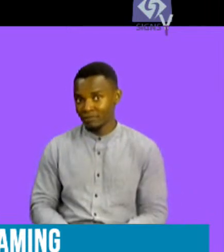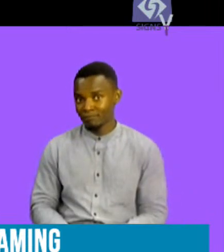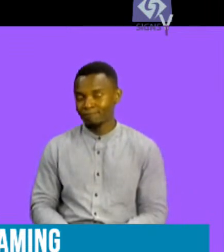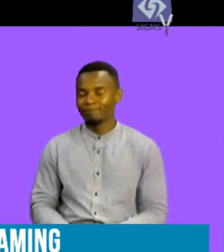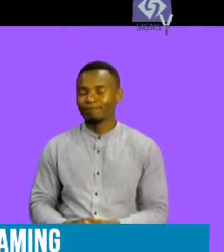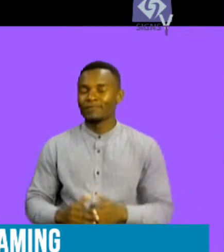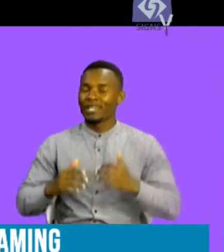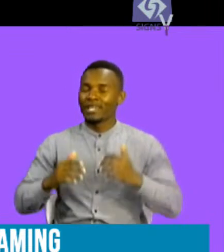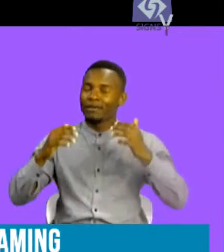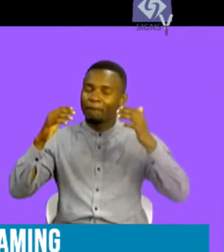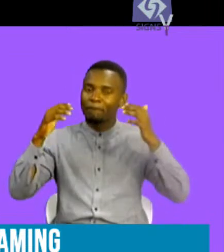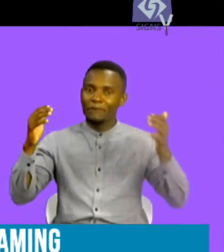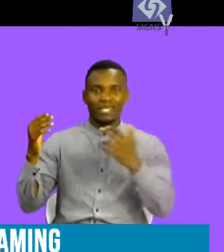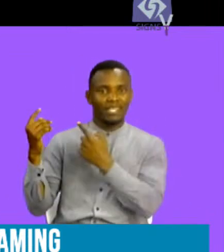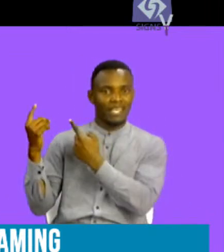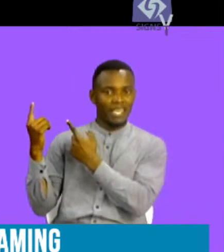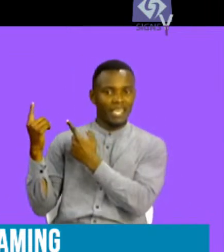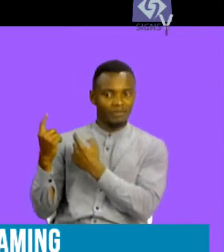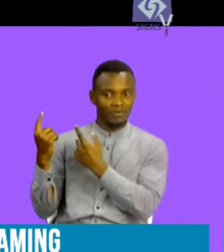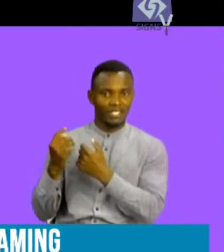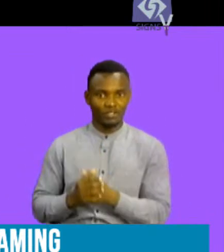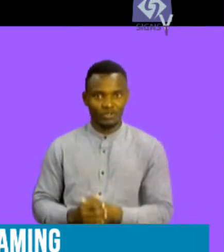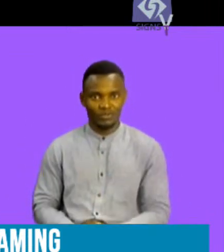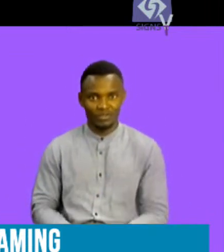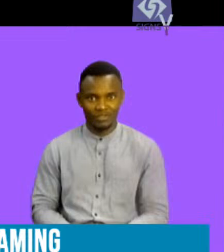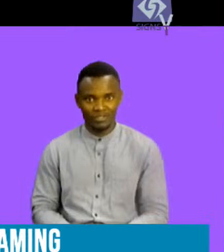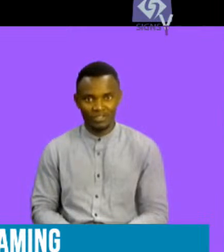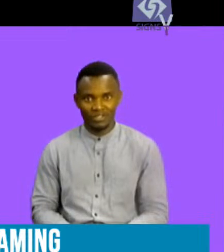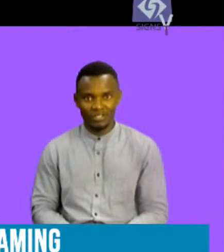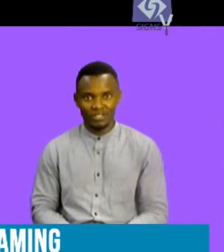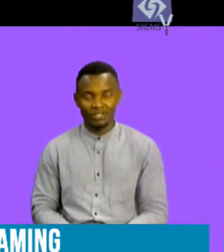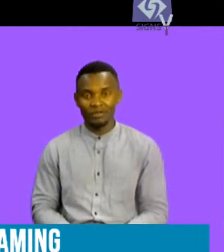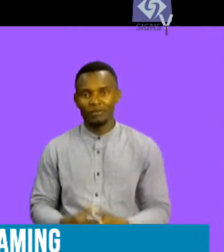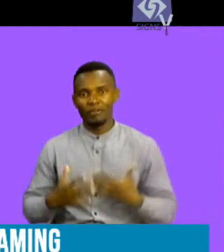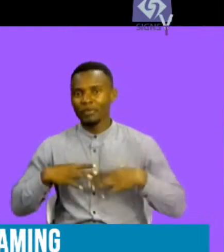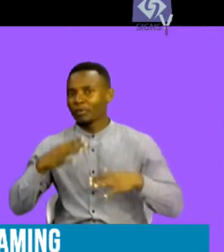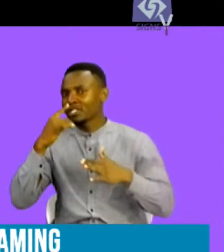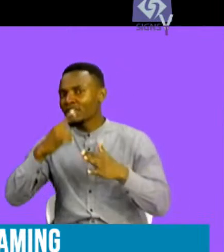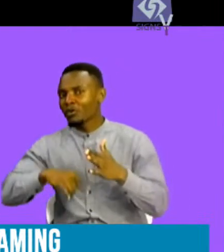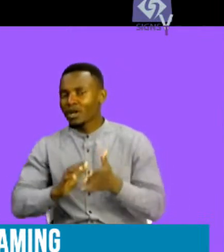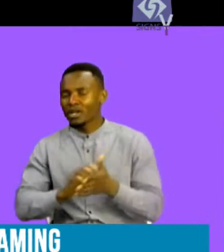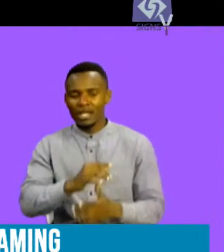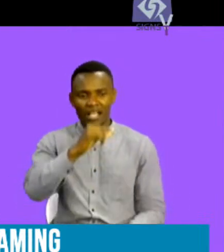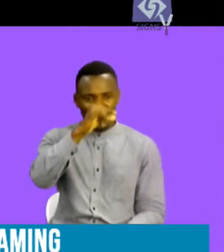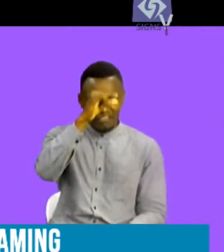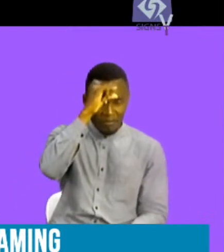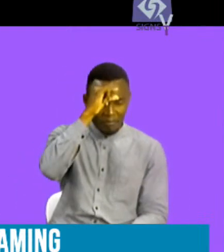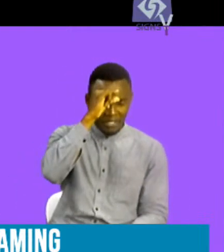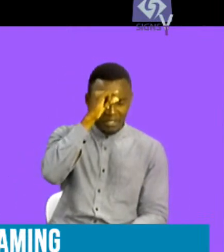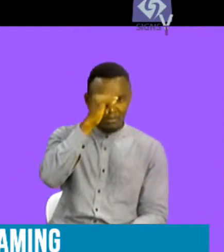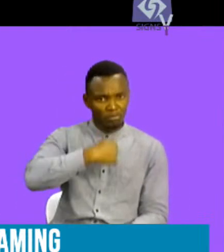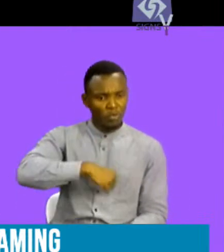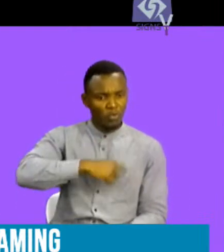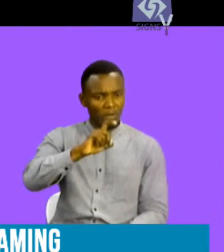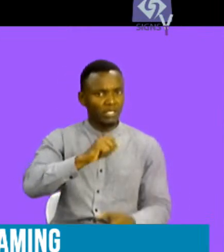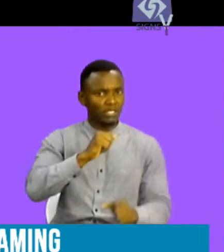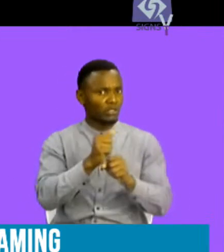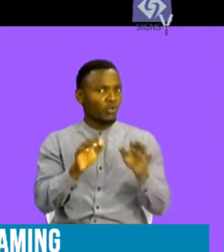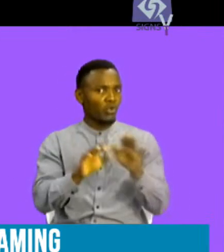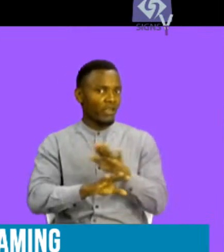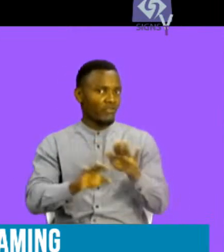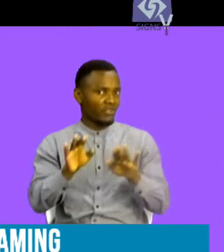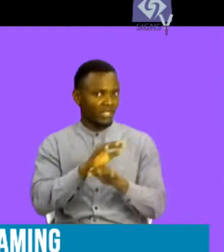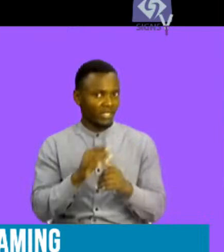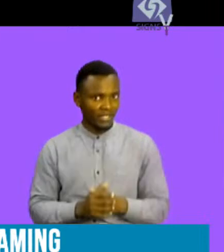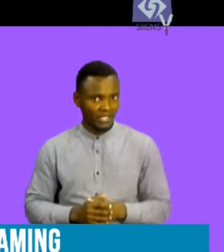expectation. It's the government, so you are supposed to be able to do this. As the government, we are supposed to do everything. Yeah. Now, when